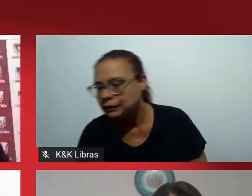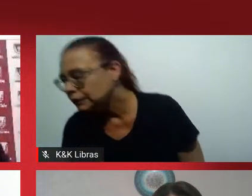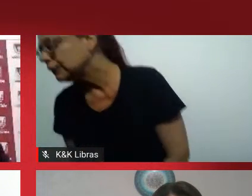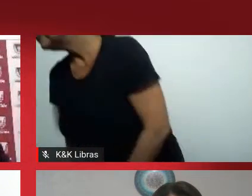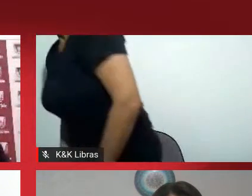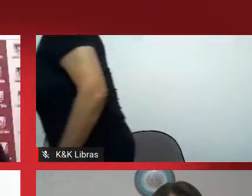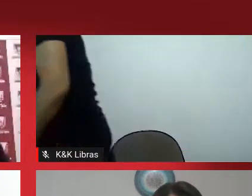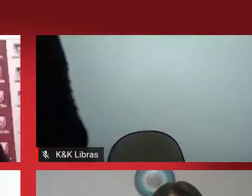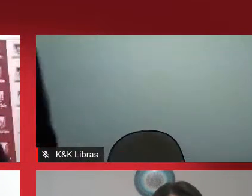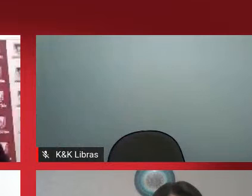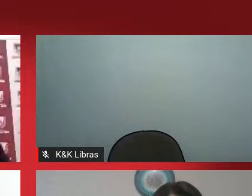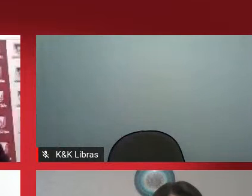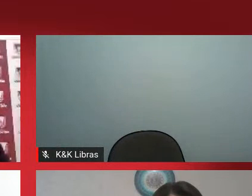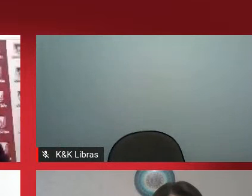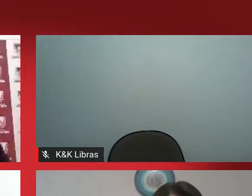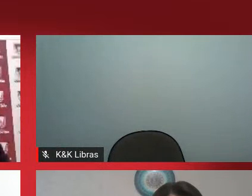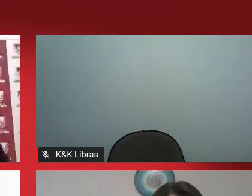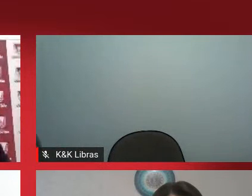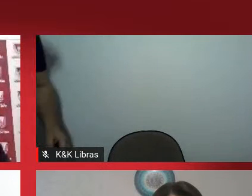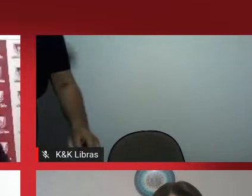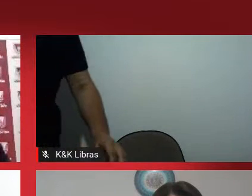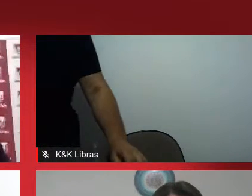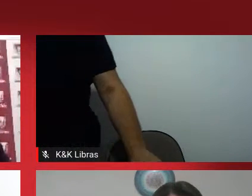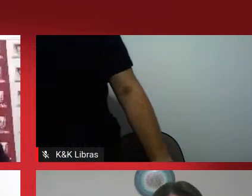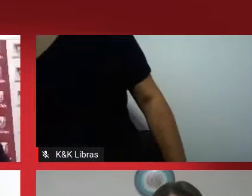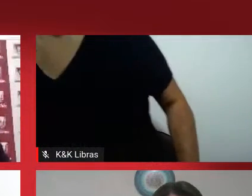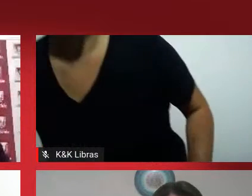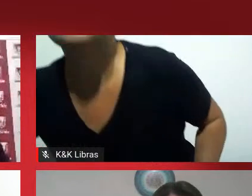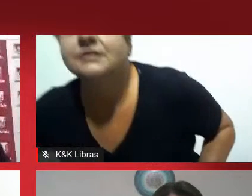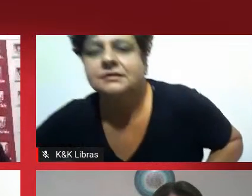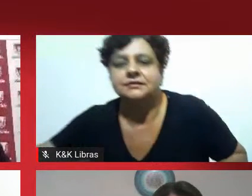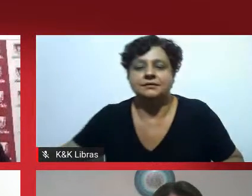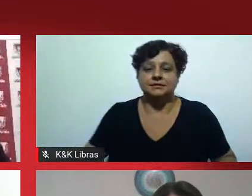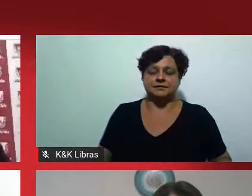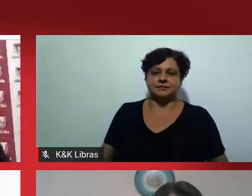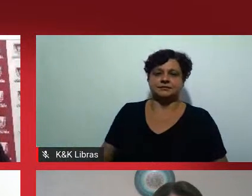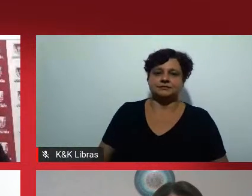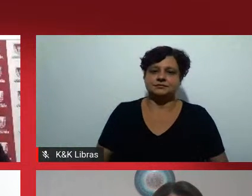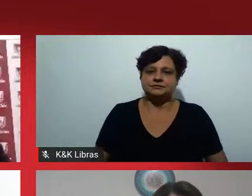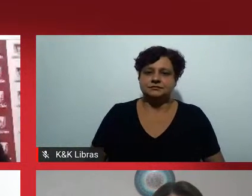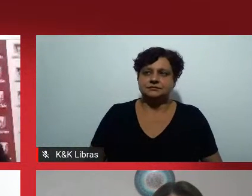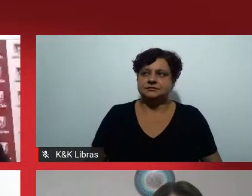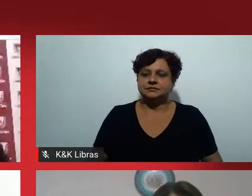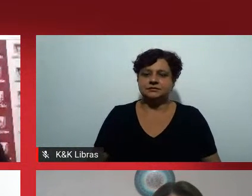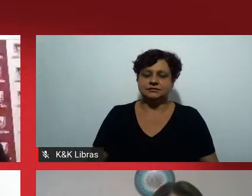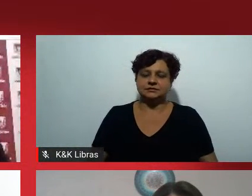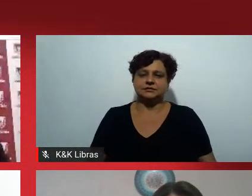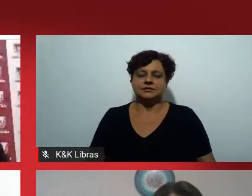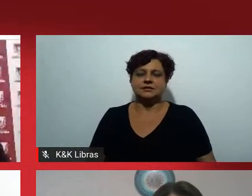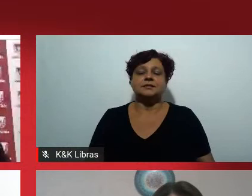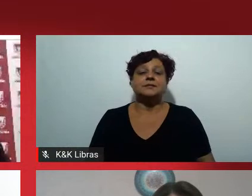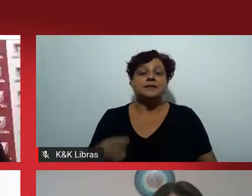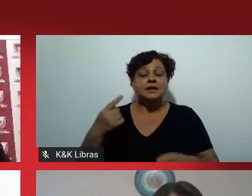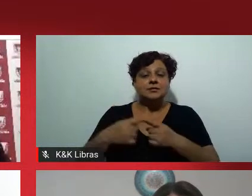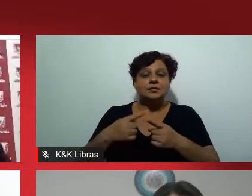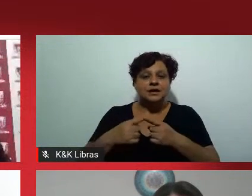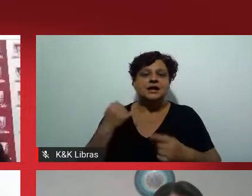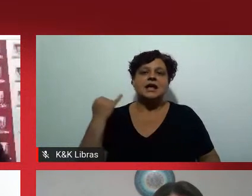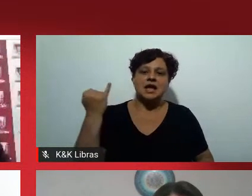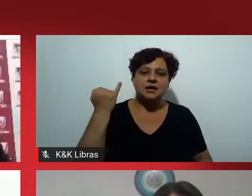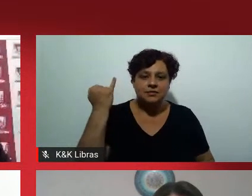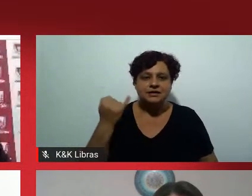together I think is one of the things that I will be taking away from this I think that the idea of